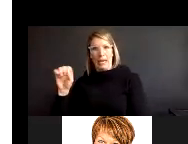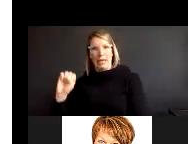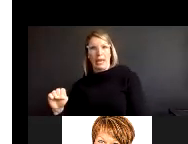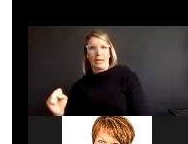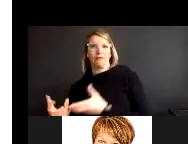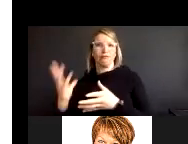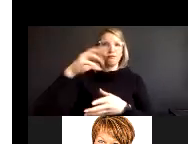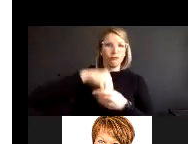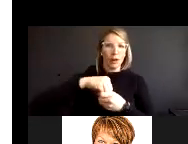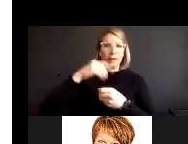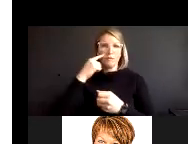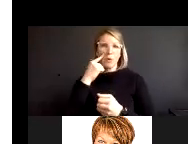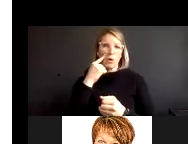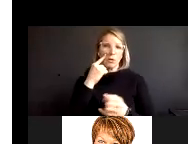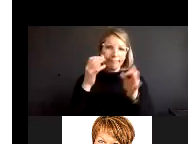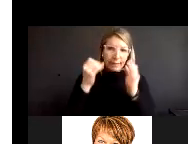director.